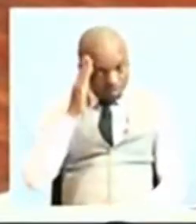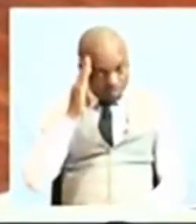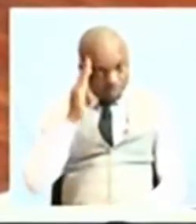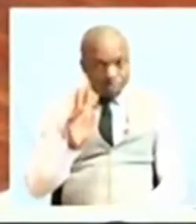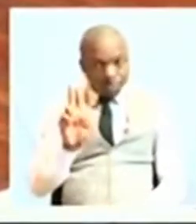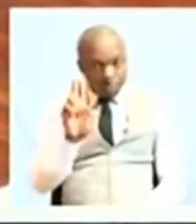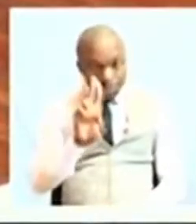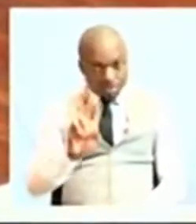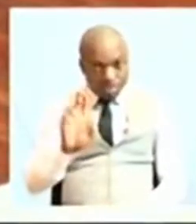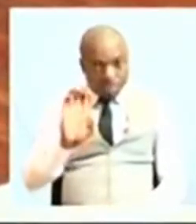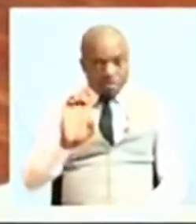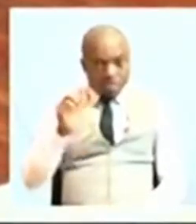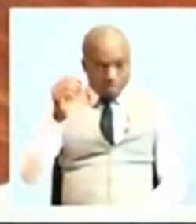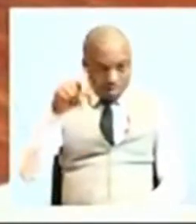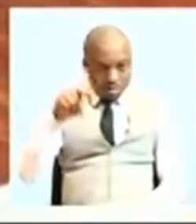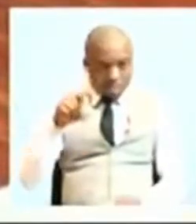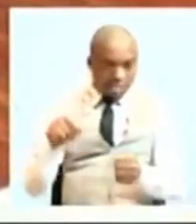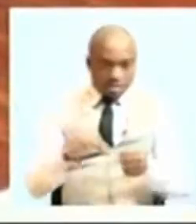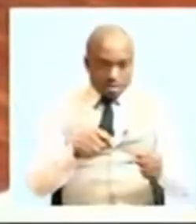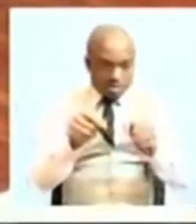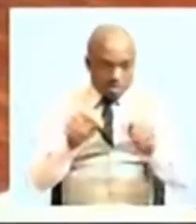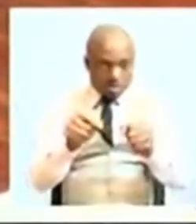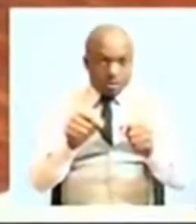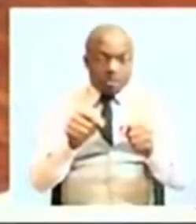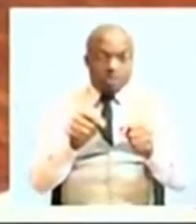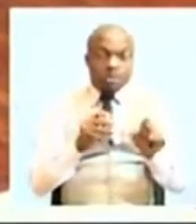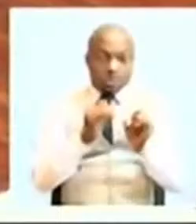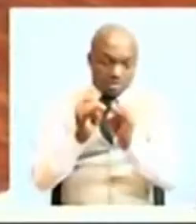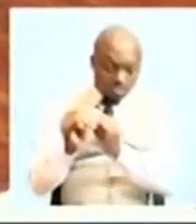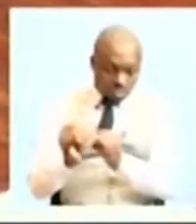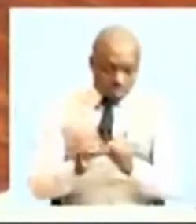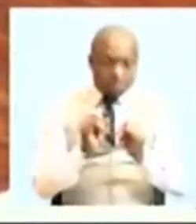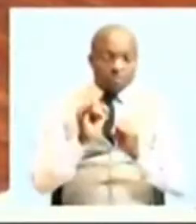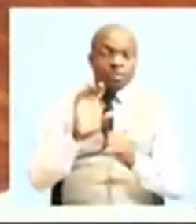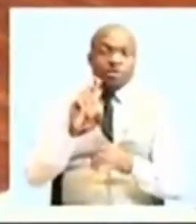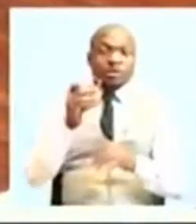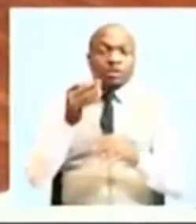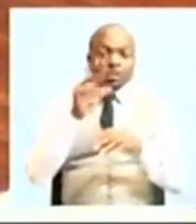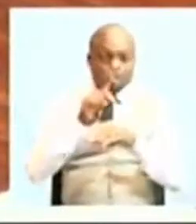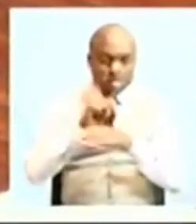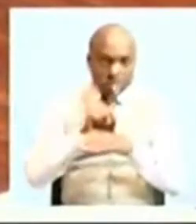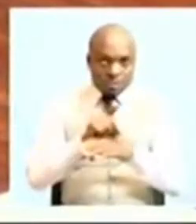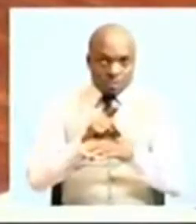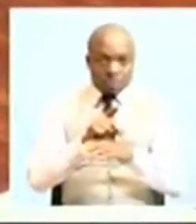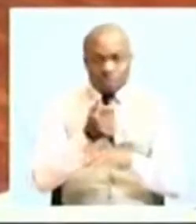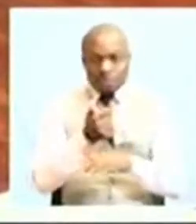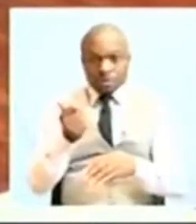projects are implemented on time. The next query, Chair, relates to unspent funds, community